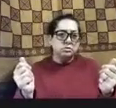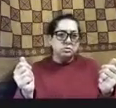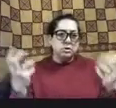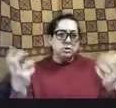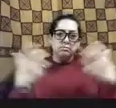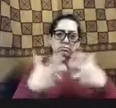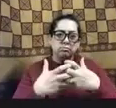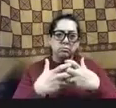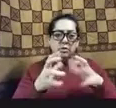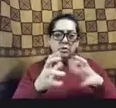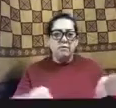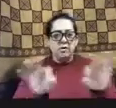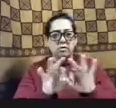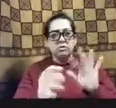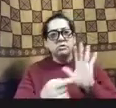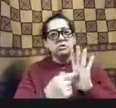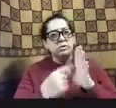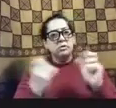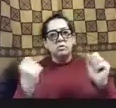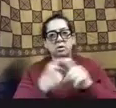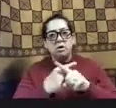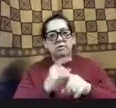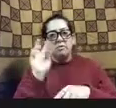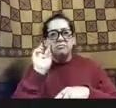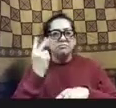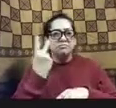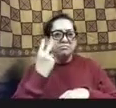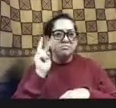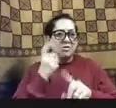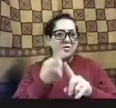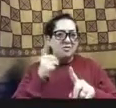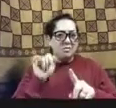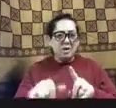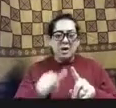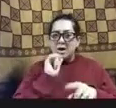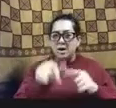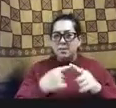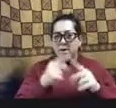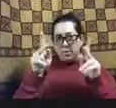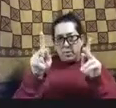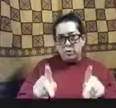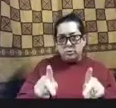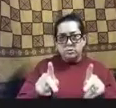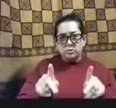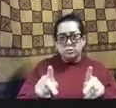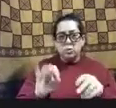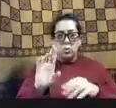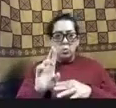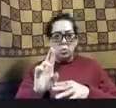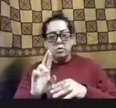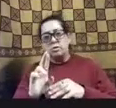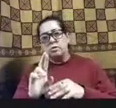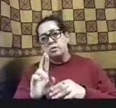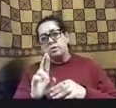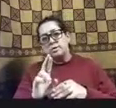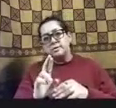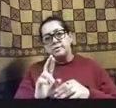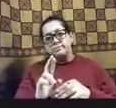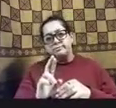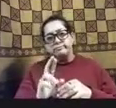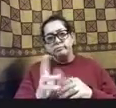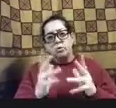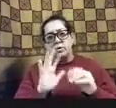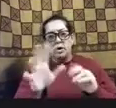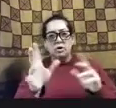because that's where sometimes the conflict or misunderstanding comes from. It's really not about the person or even what it is